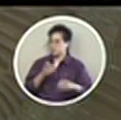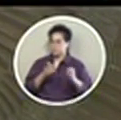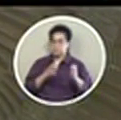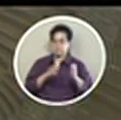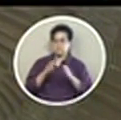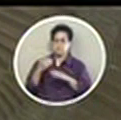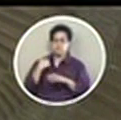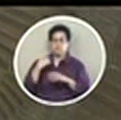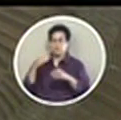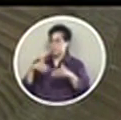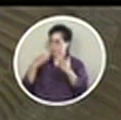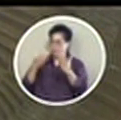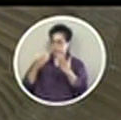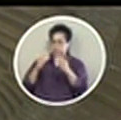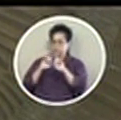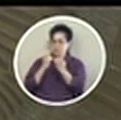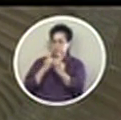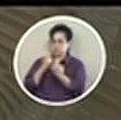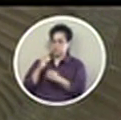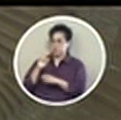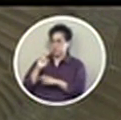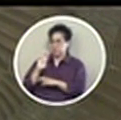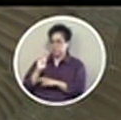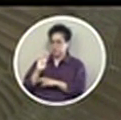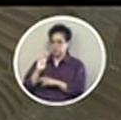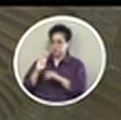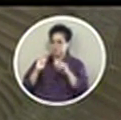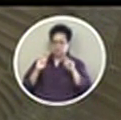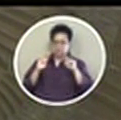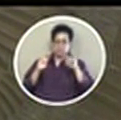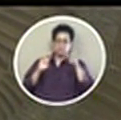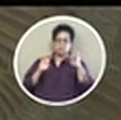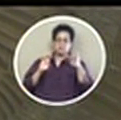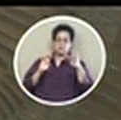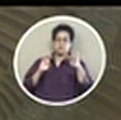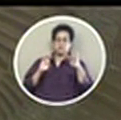we have a motion by Representative Limon. Second by?